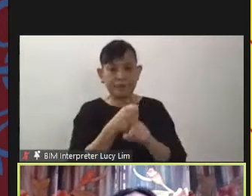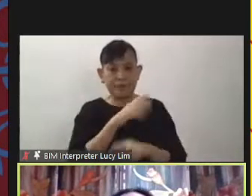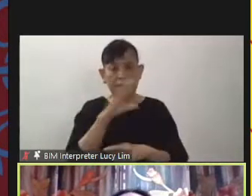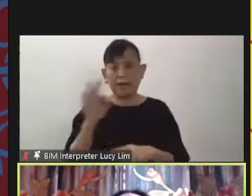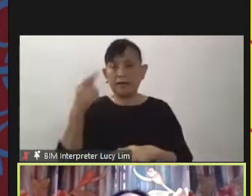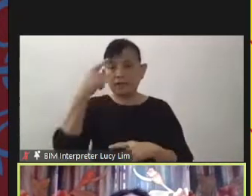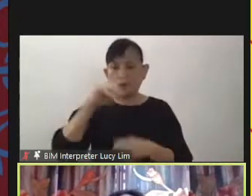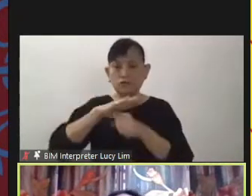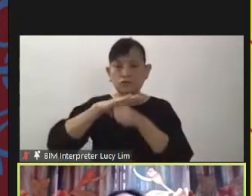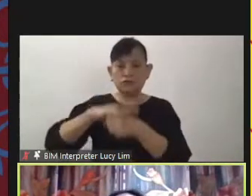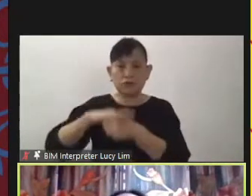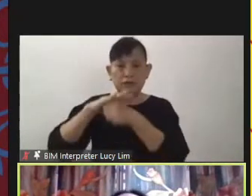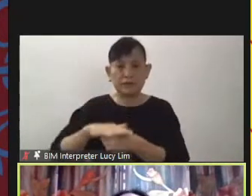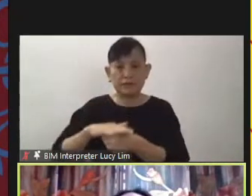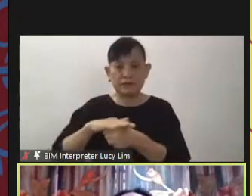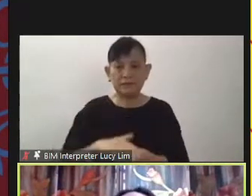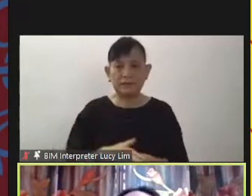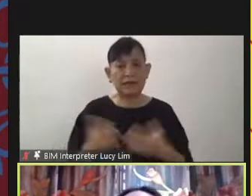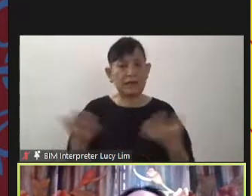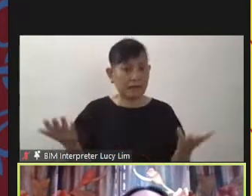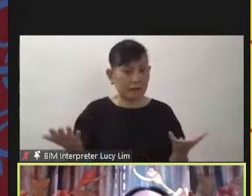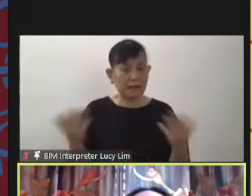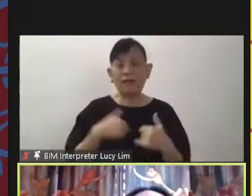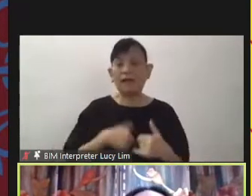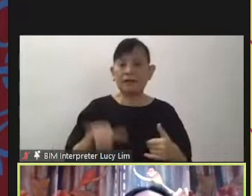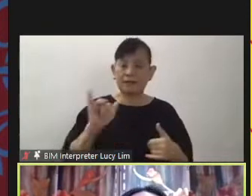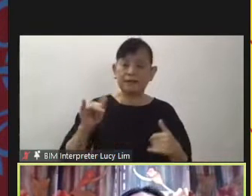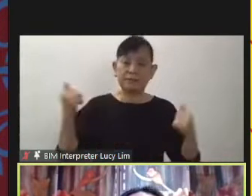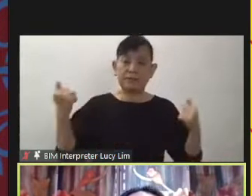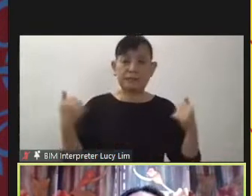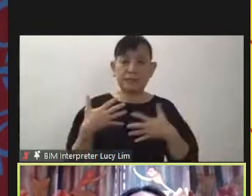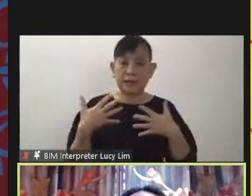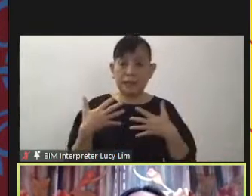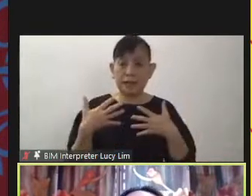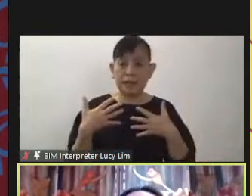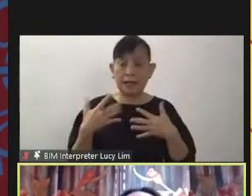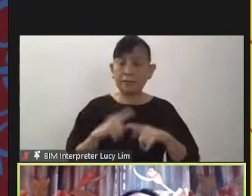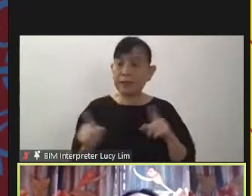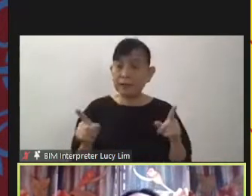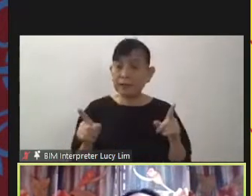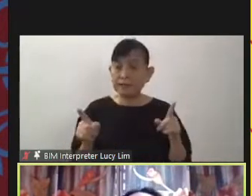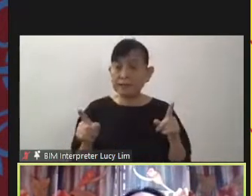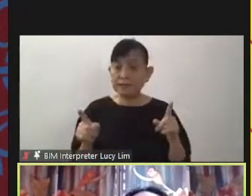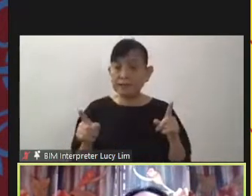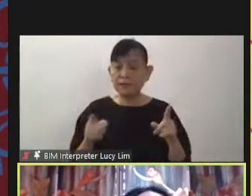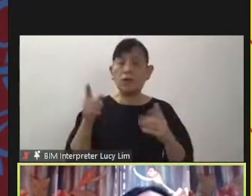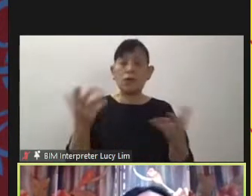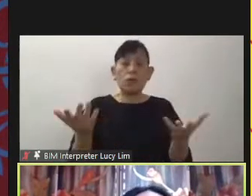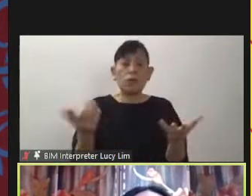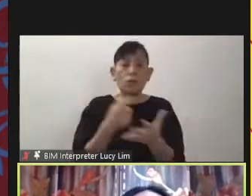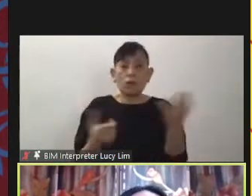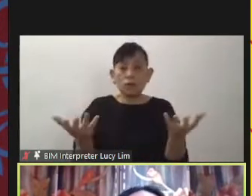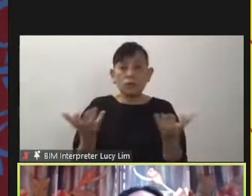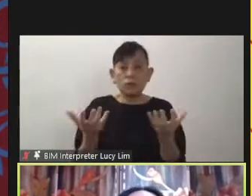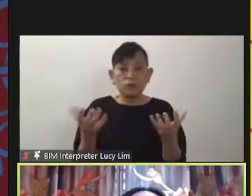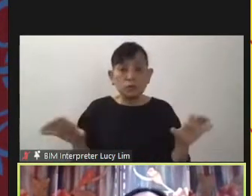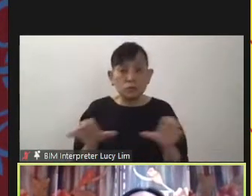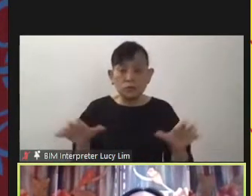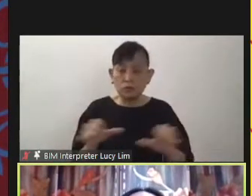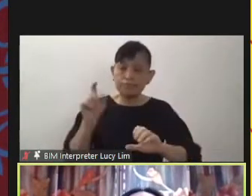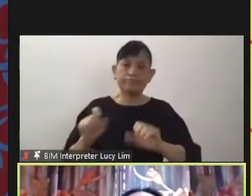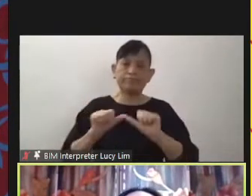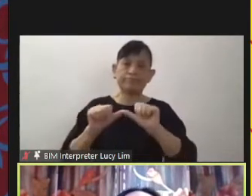stressed. Again, this might seem scary, but what we want to do is to continue to improve it.